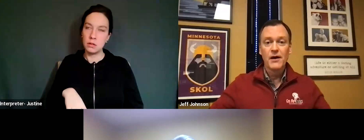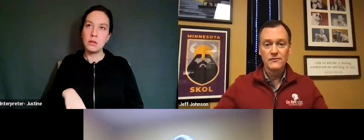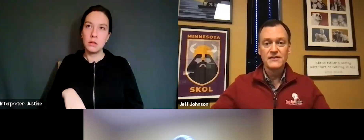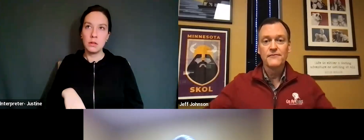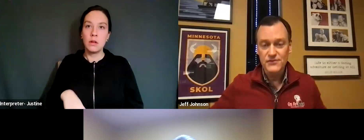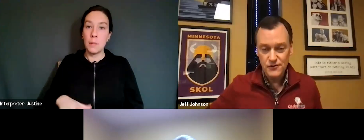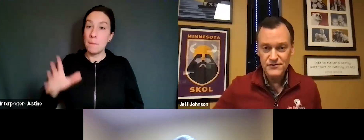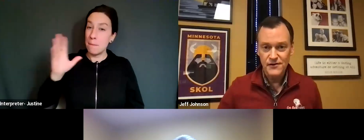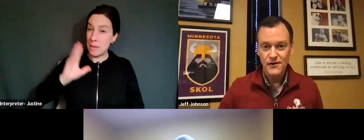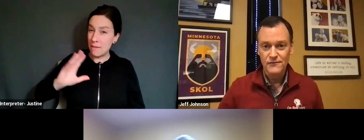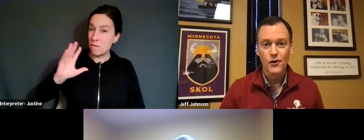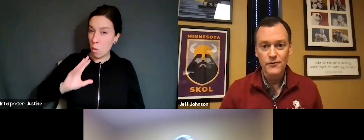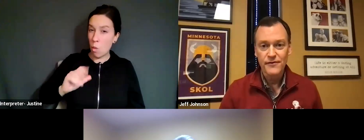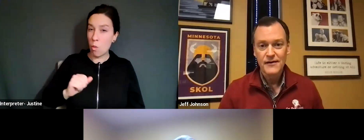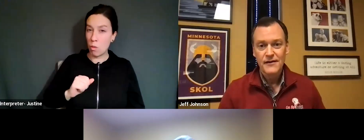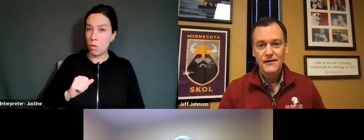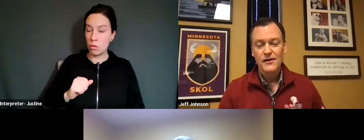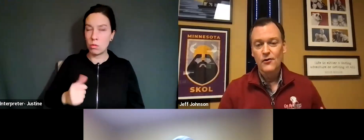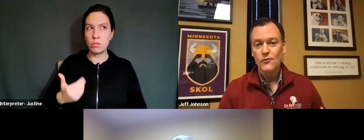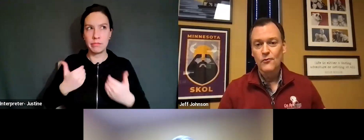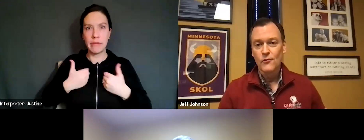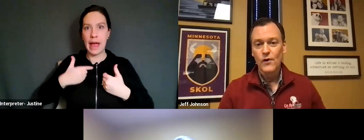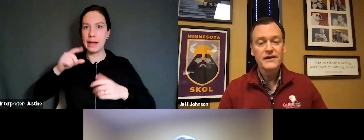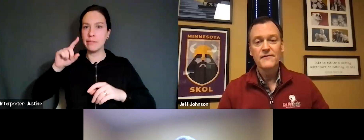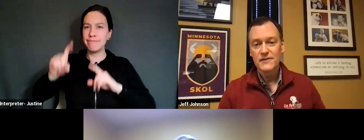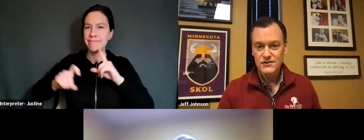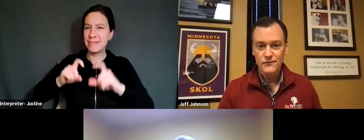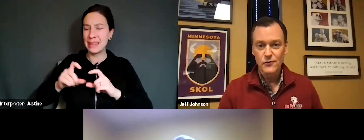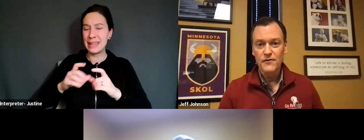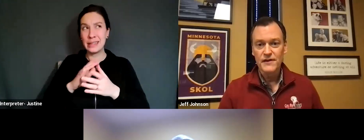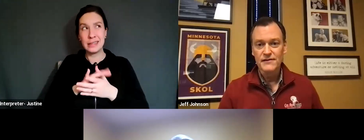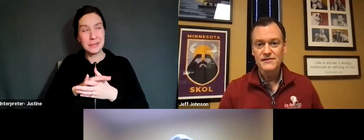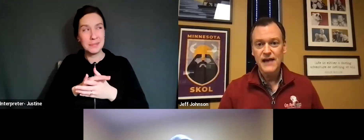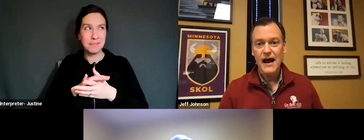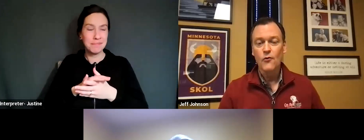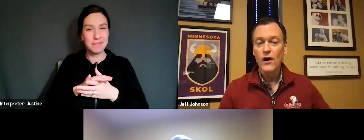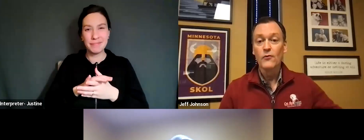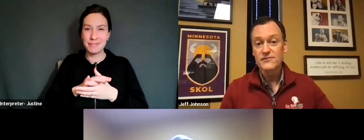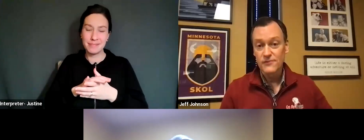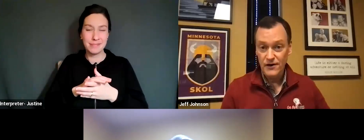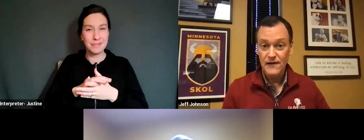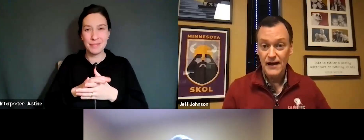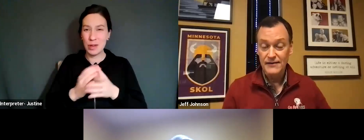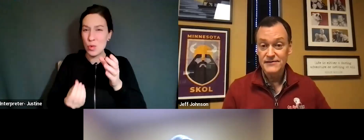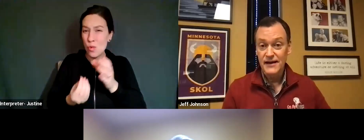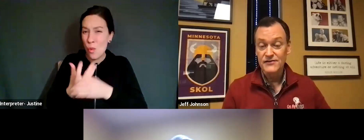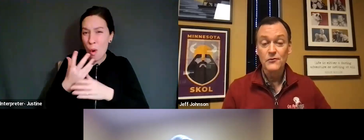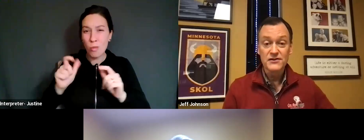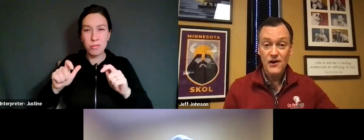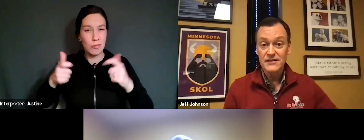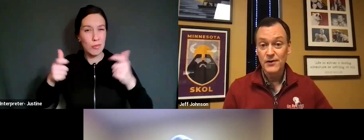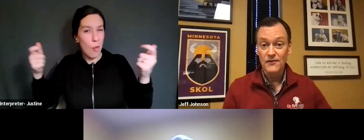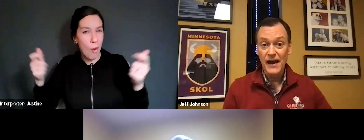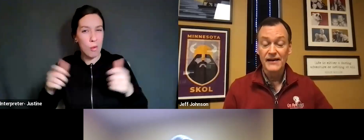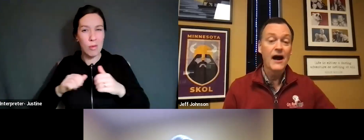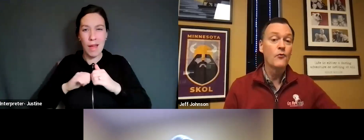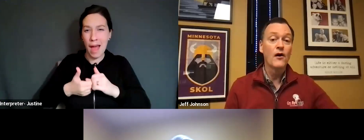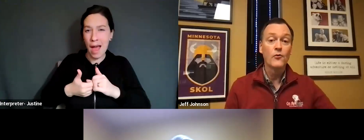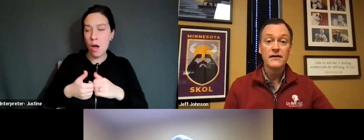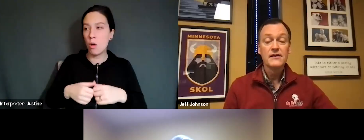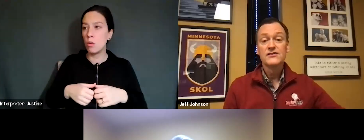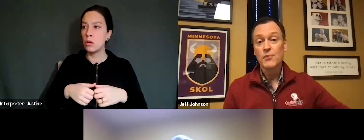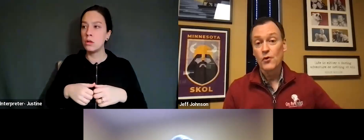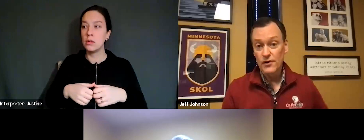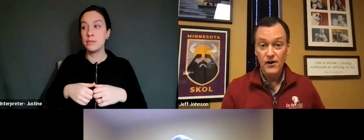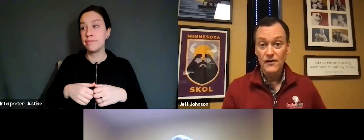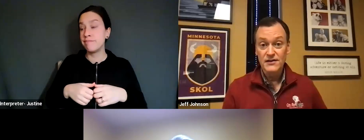questions about different sorts of growth. You know, one definition of growth is how well we serve our clients. And so we talked about that and how well